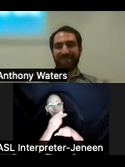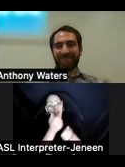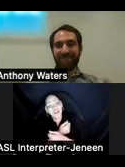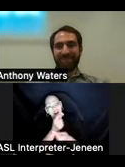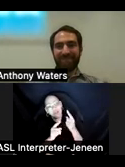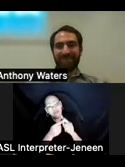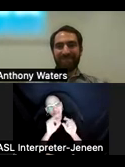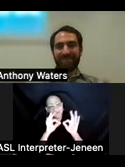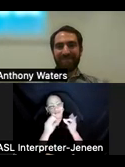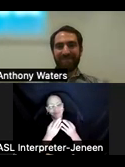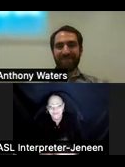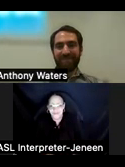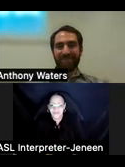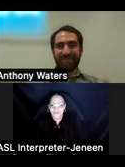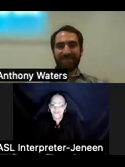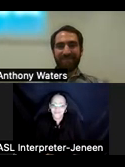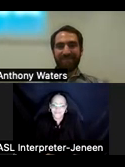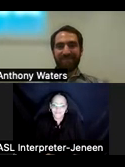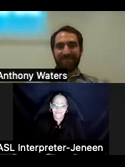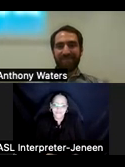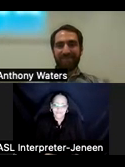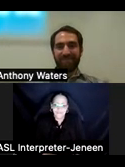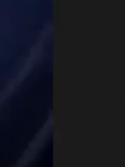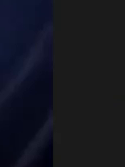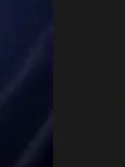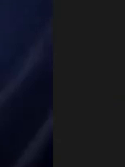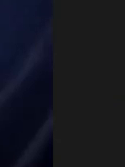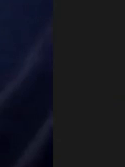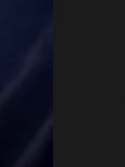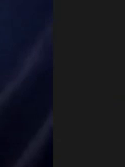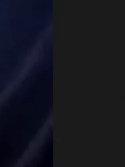Thank you.